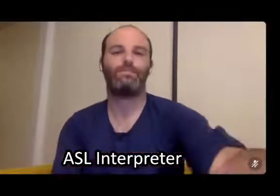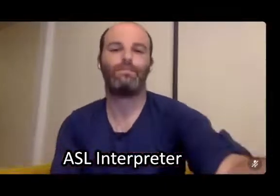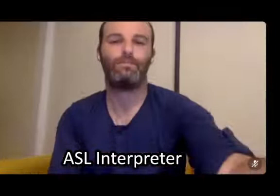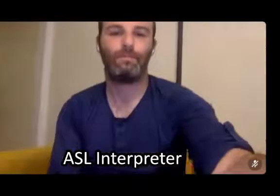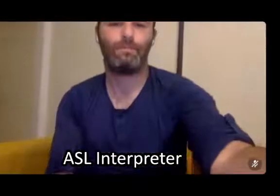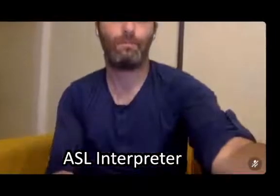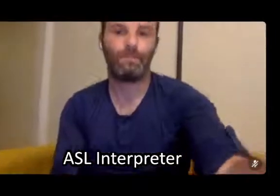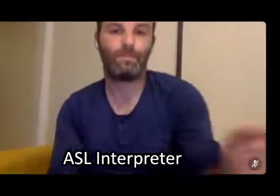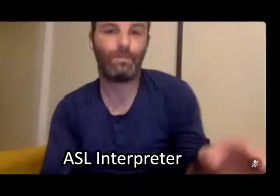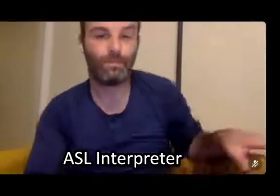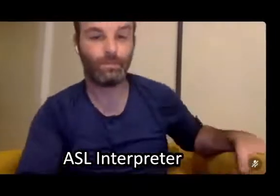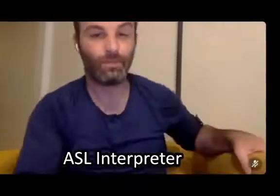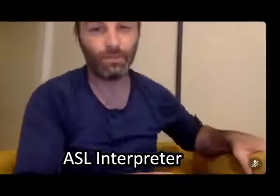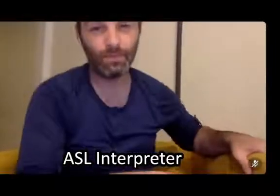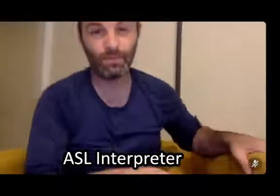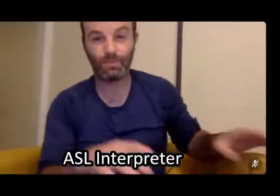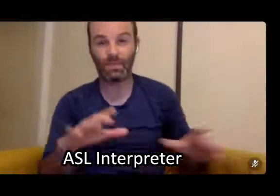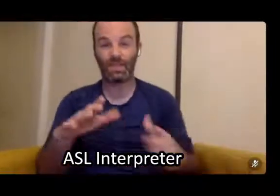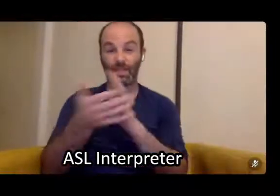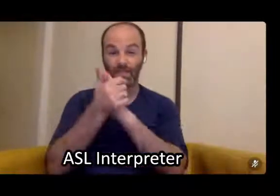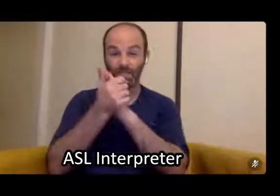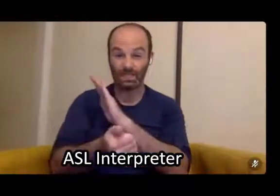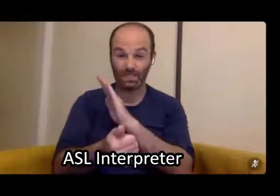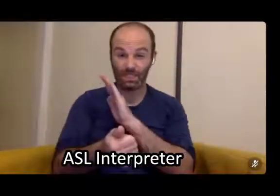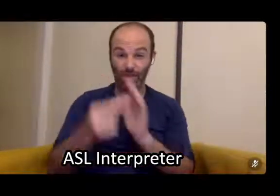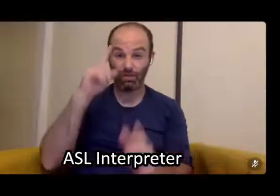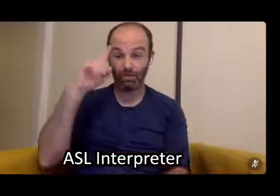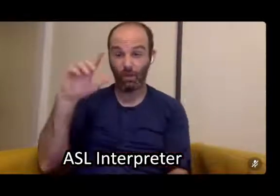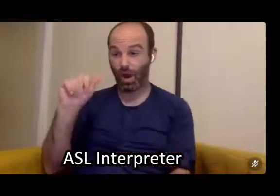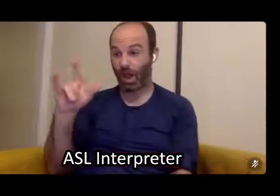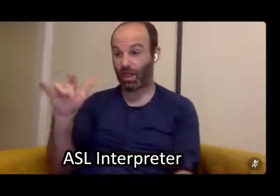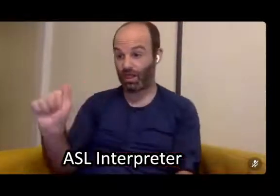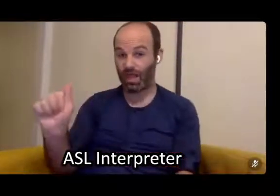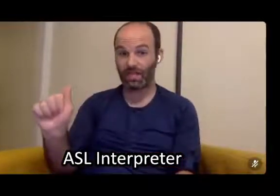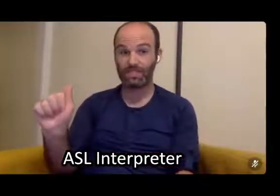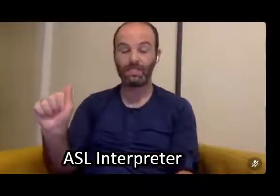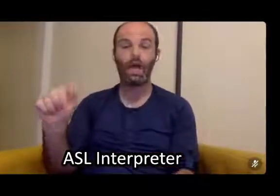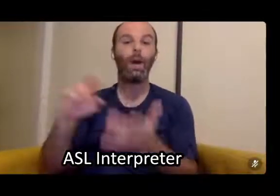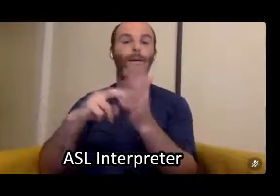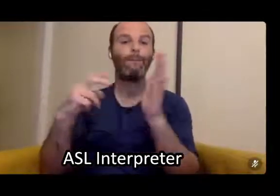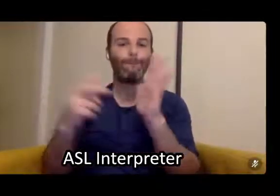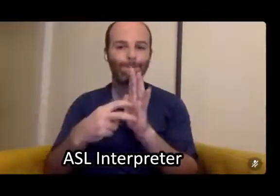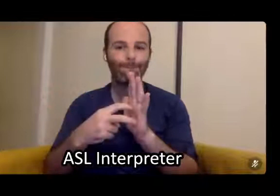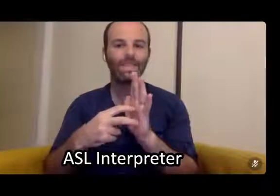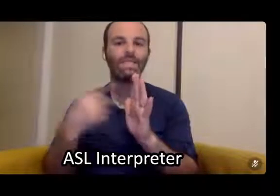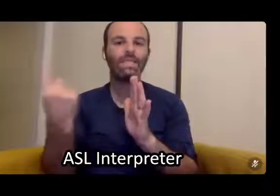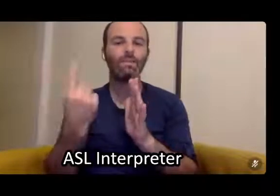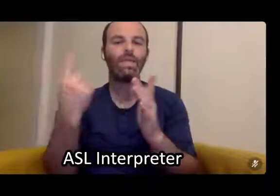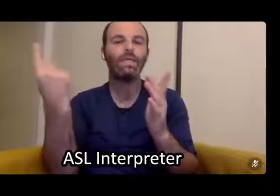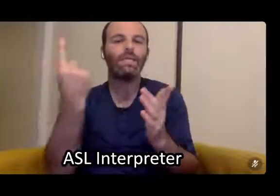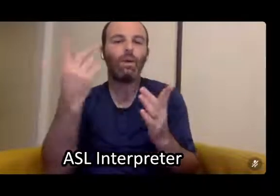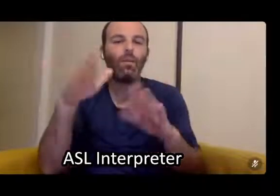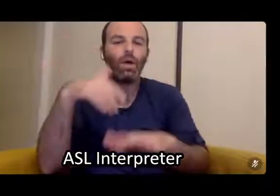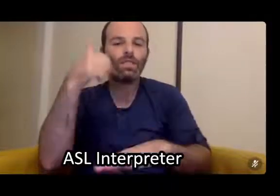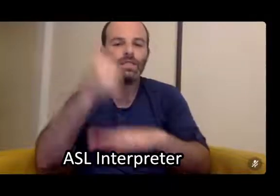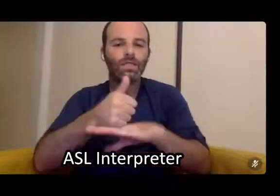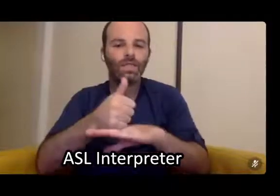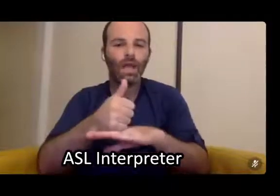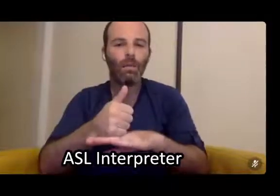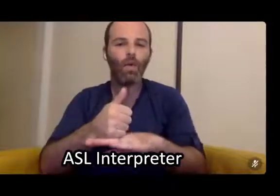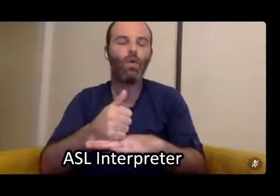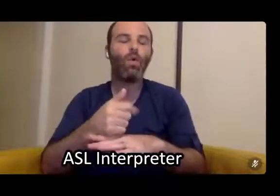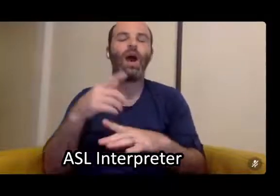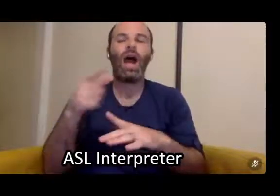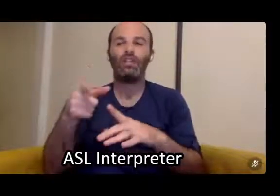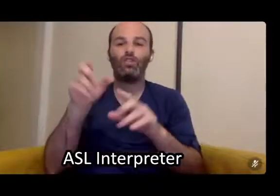lady is something someone has programmed that you can then download and use with it. So I